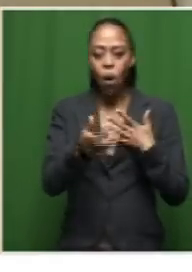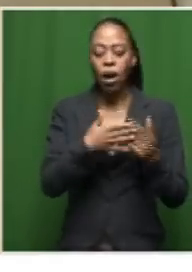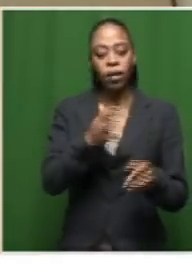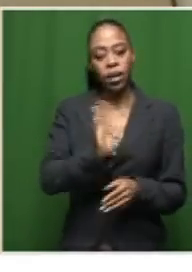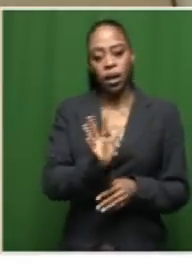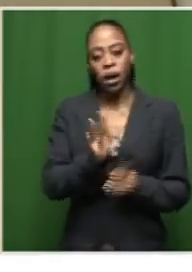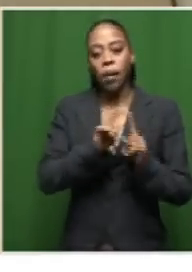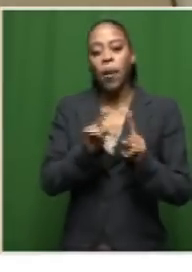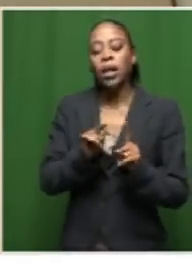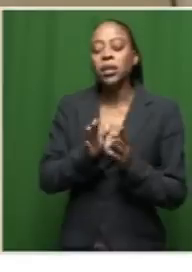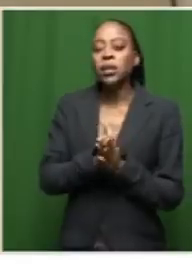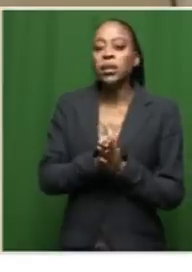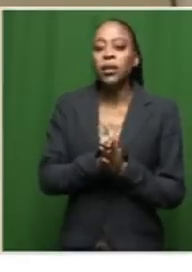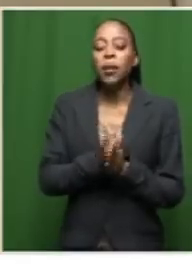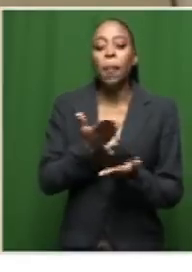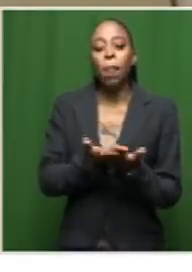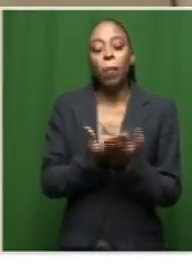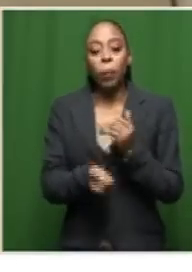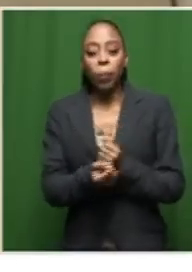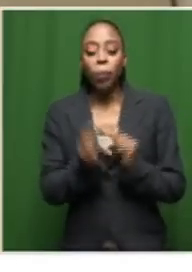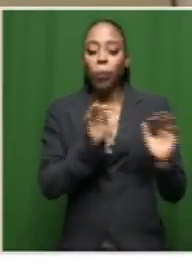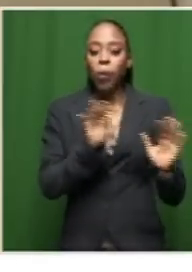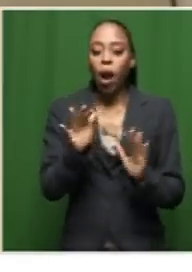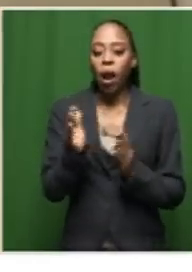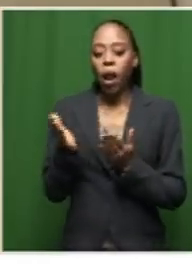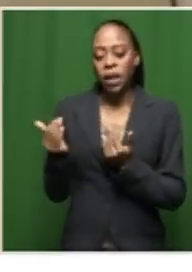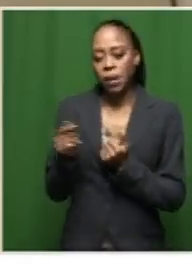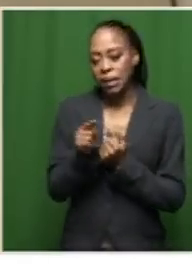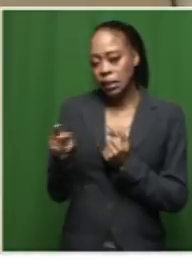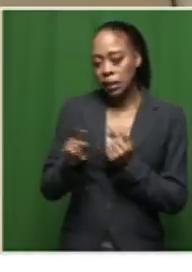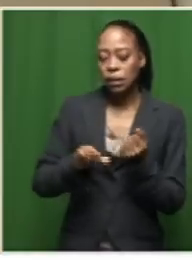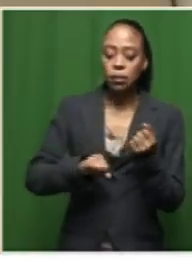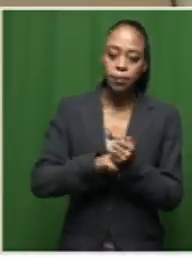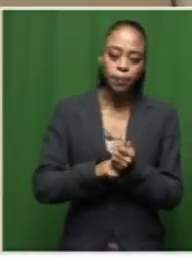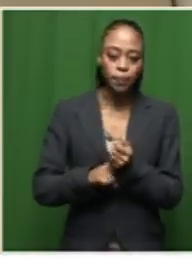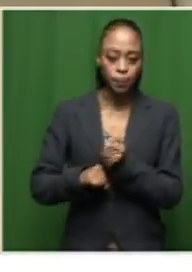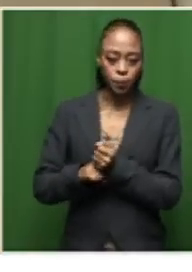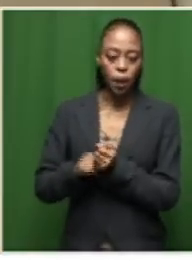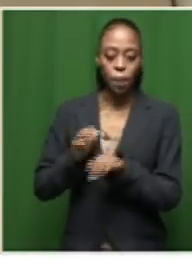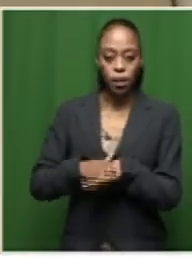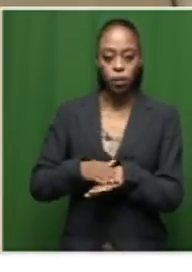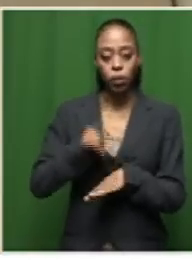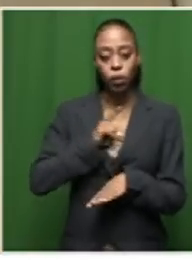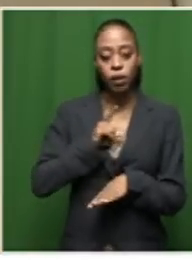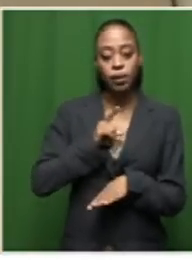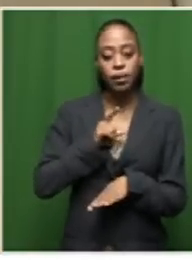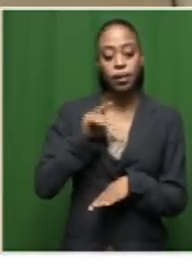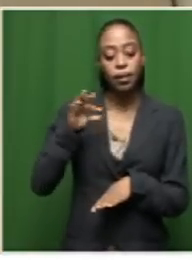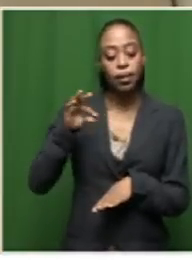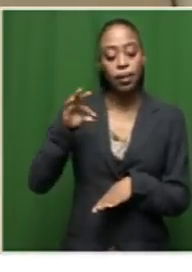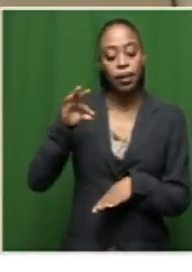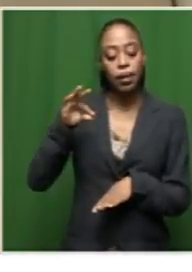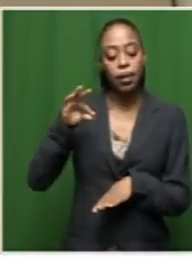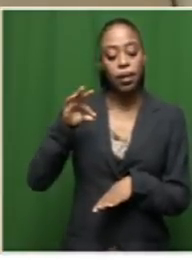but you find that sometimes people expect a lot of because a pension benefit is